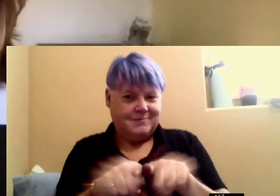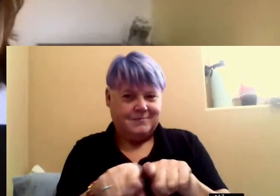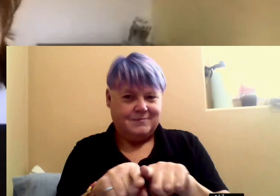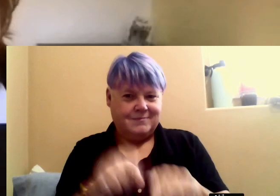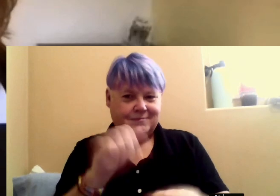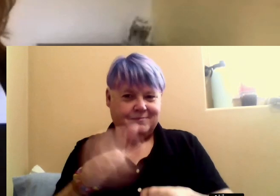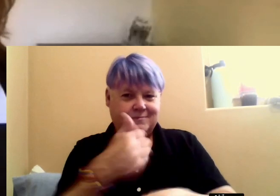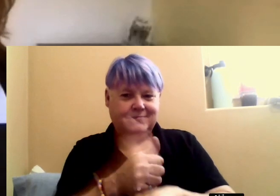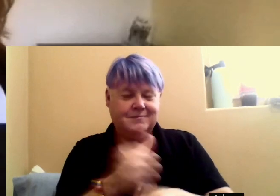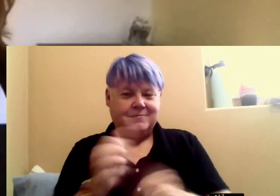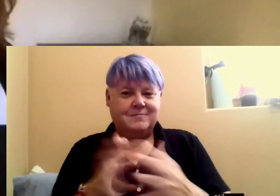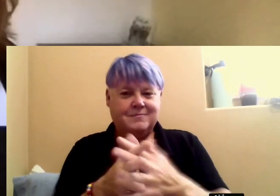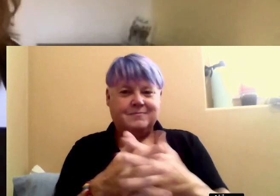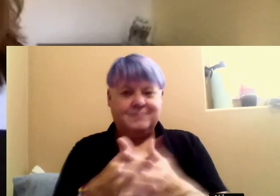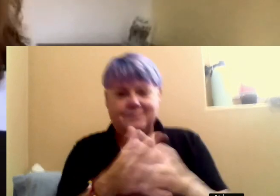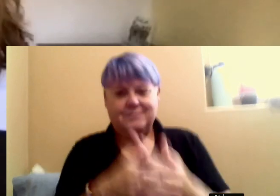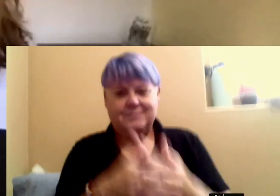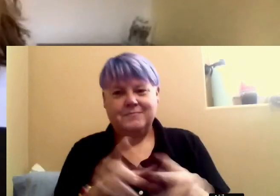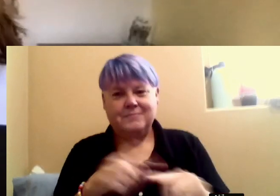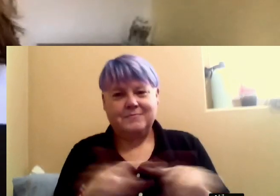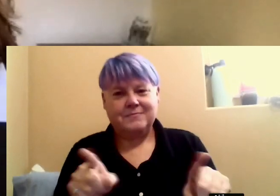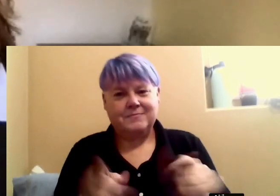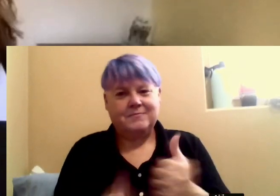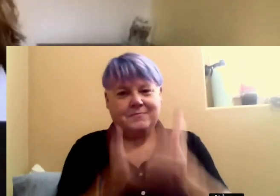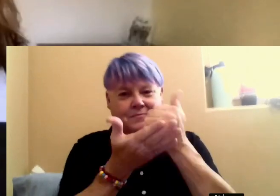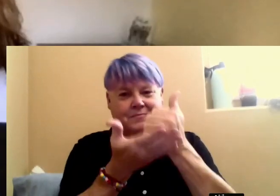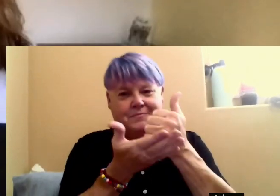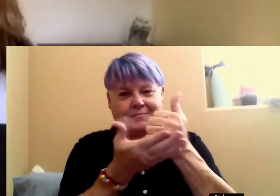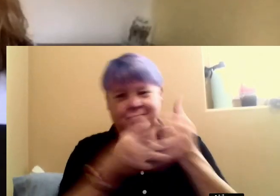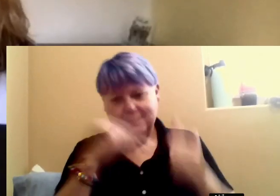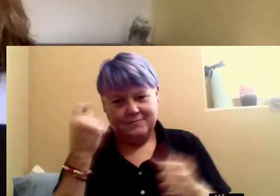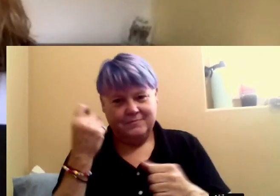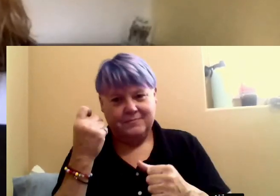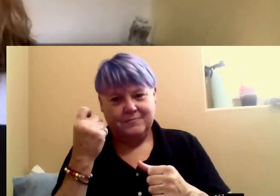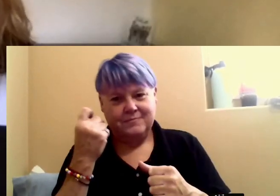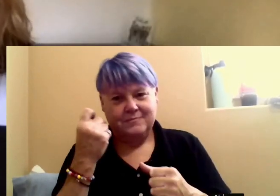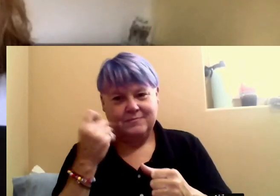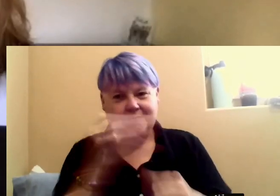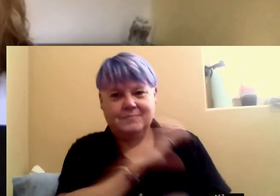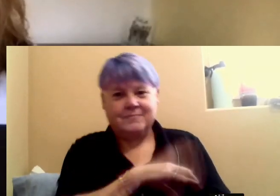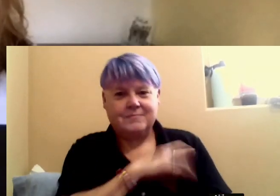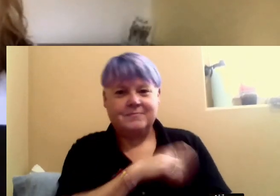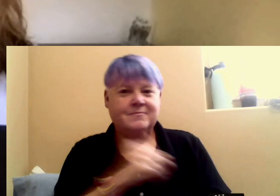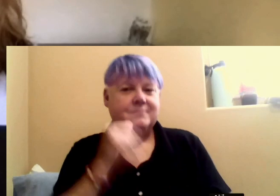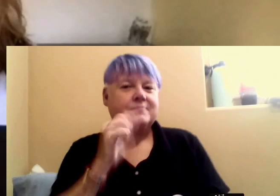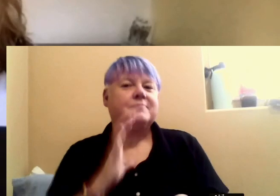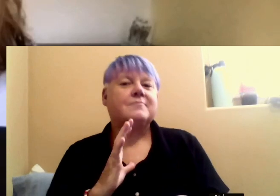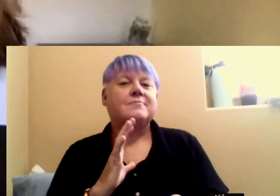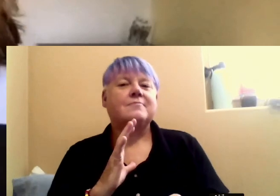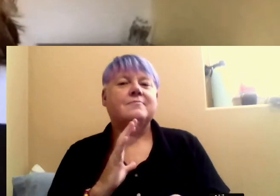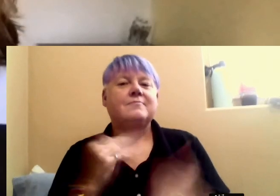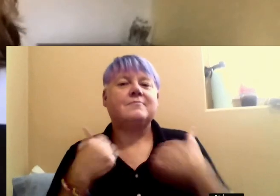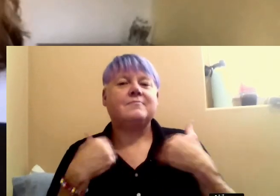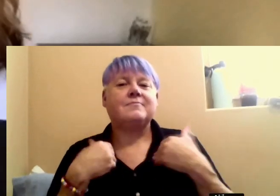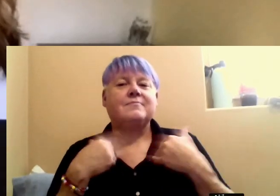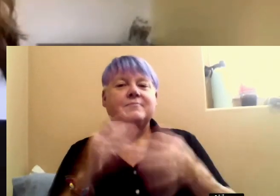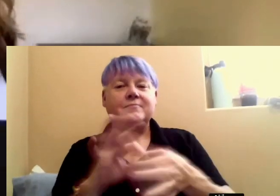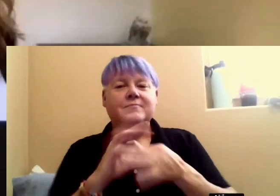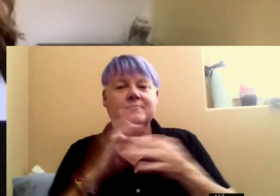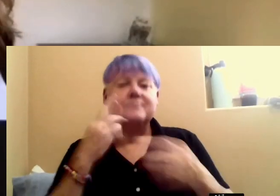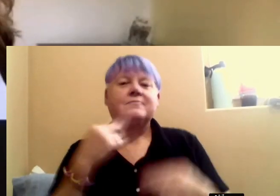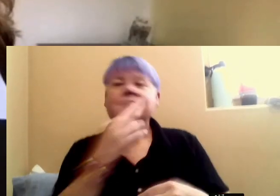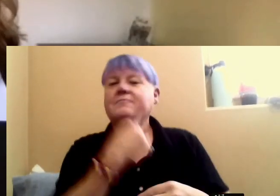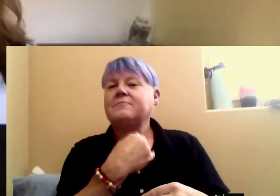US, but it's super helpful in this case because the character is a woman who had her own restaurant,